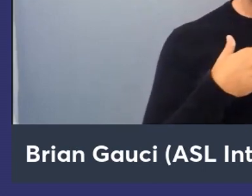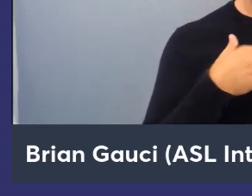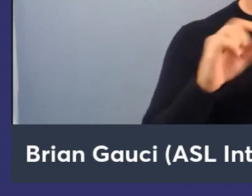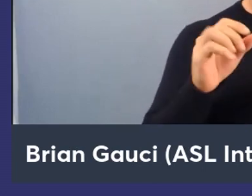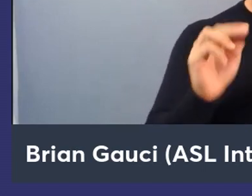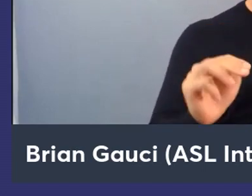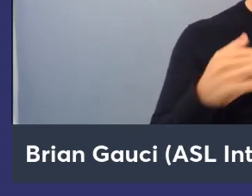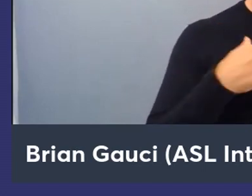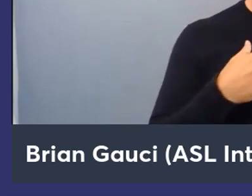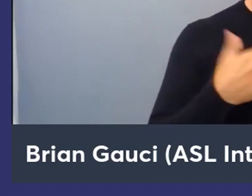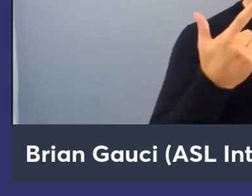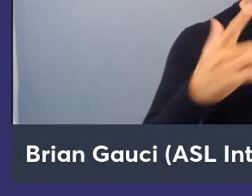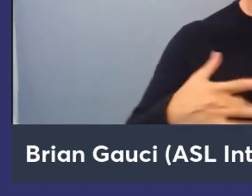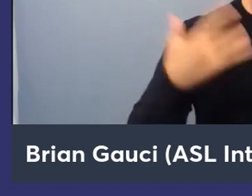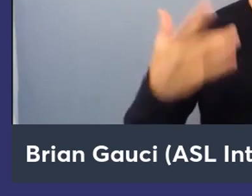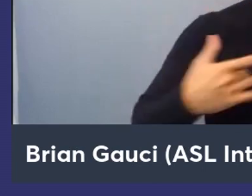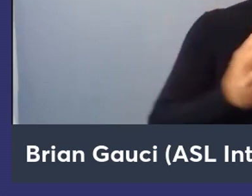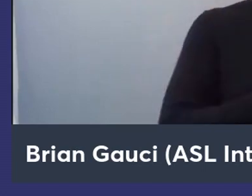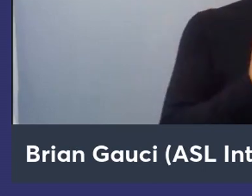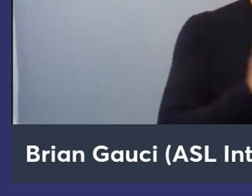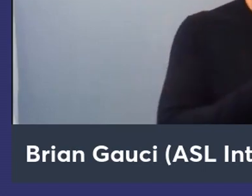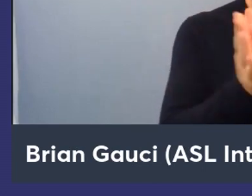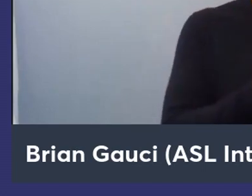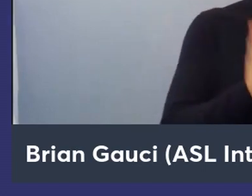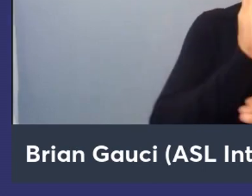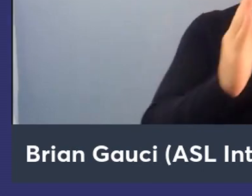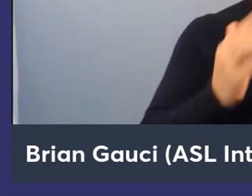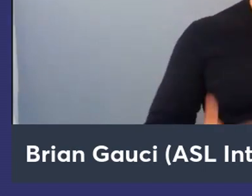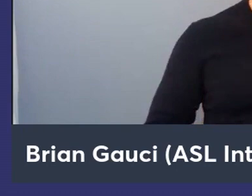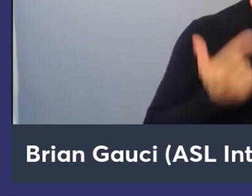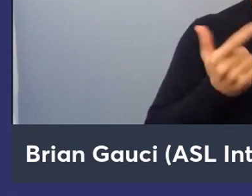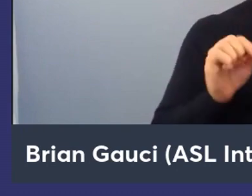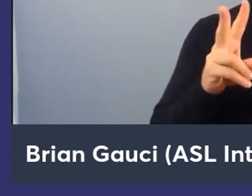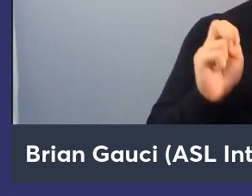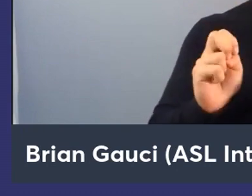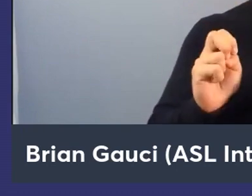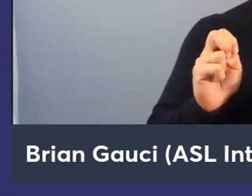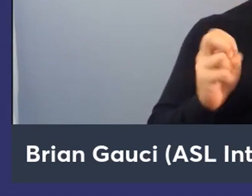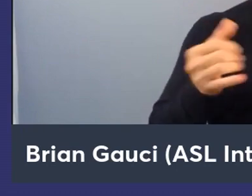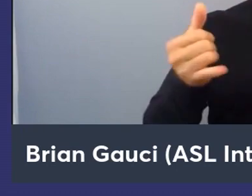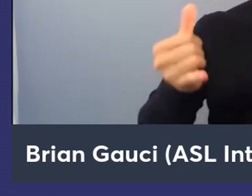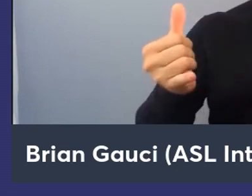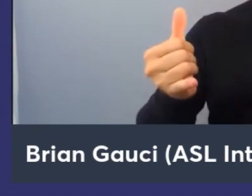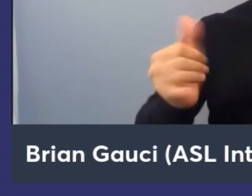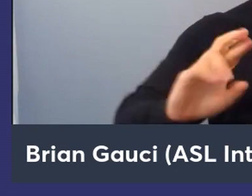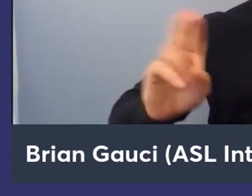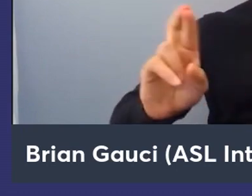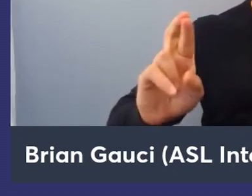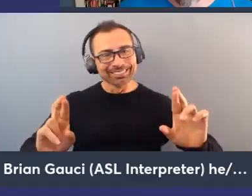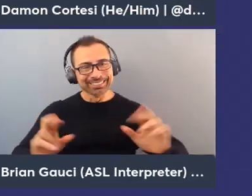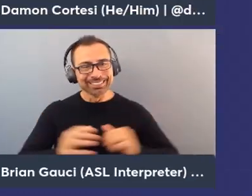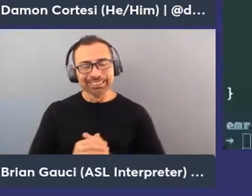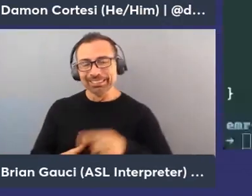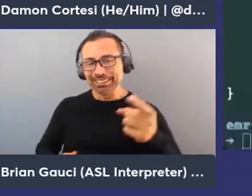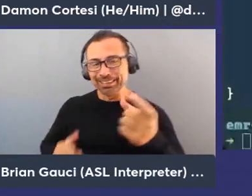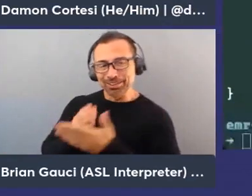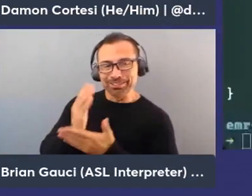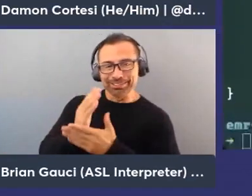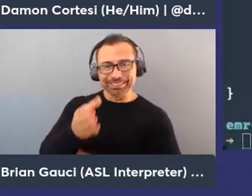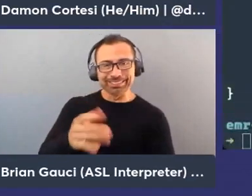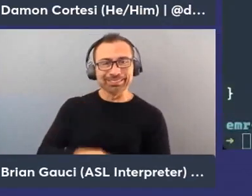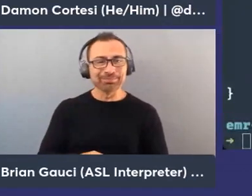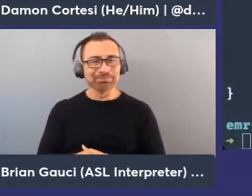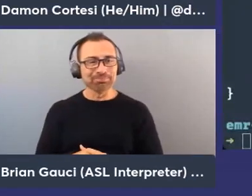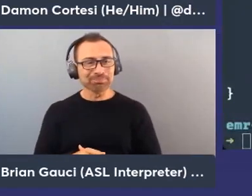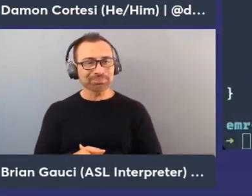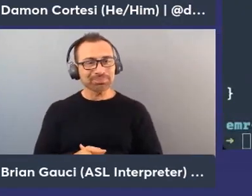on the edge of my seat, so we're going to do a live demo. all right. Some Wow. live coding. So let's see if we can